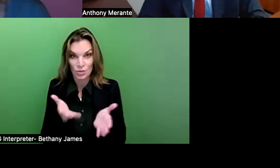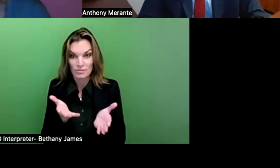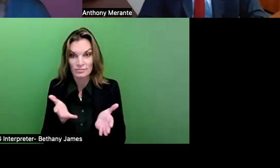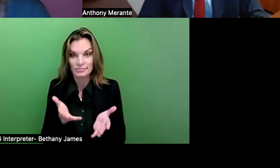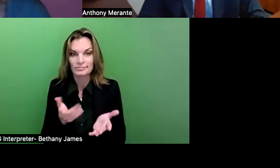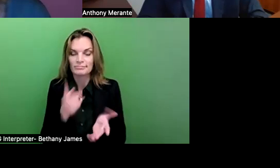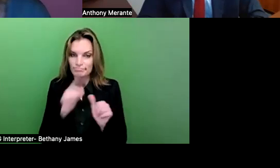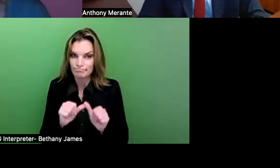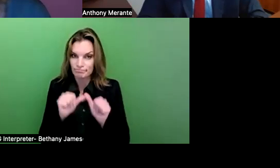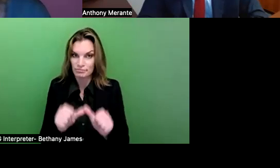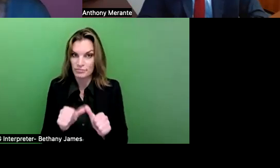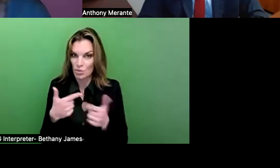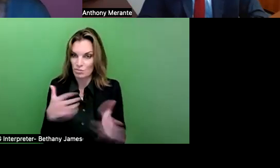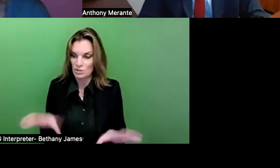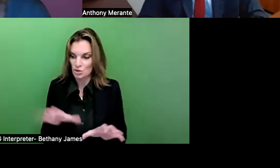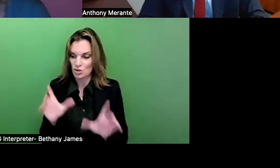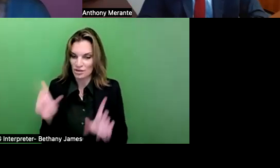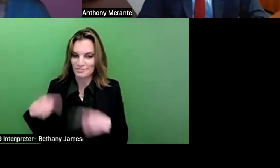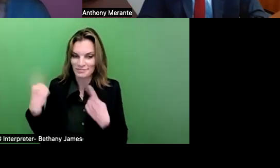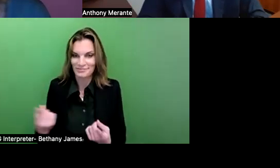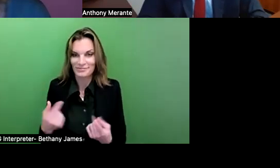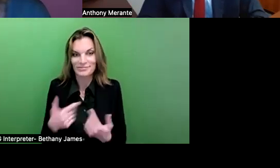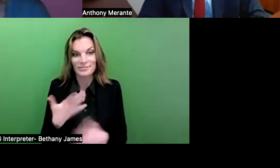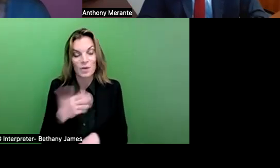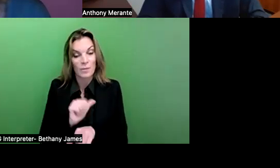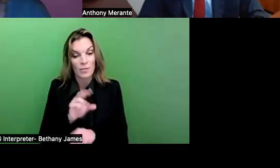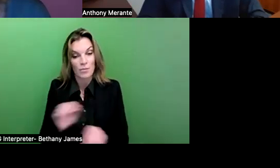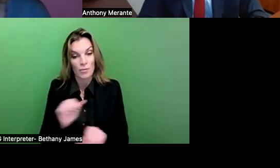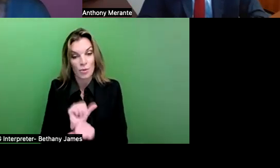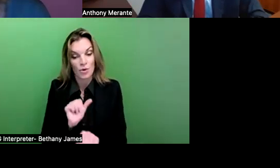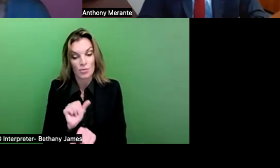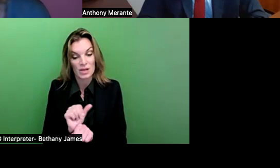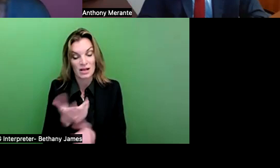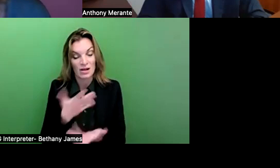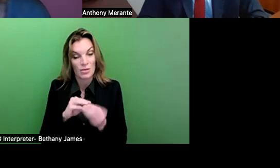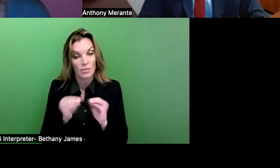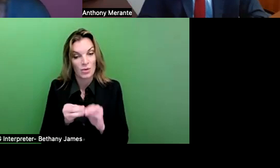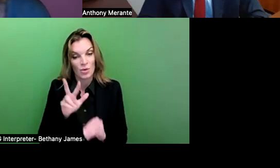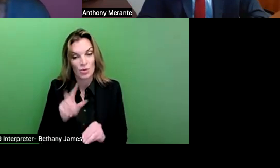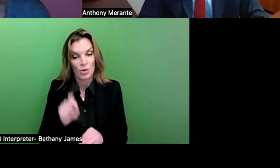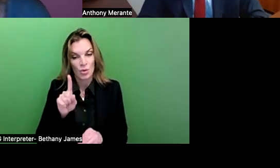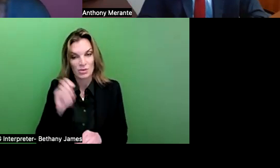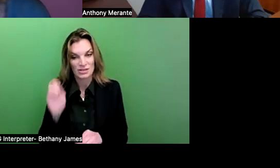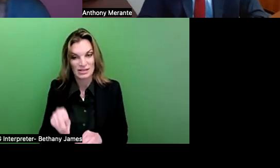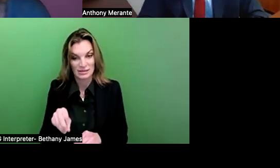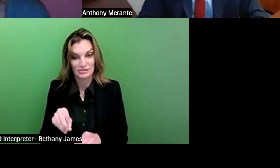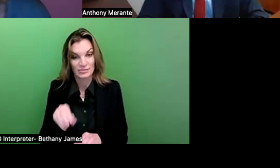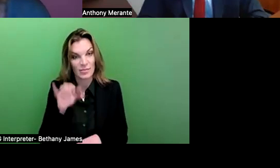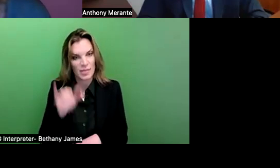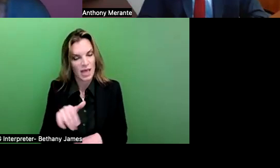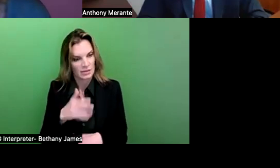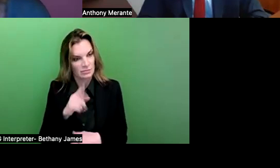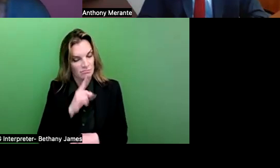been doing. We right now have an unemployment rate that's 3.1%. That is the lowest of any big city in New York